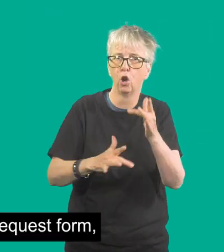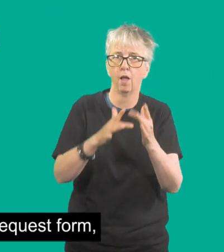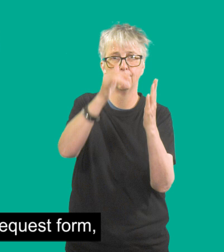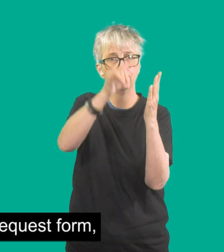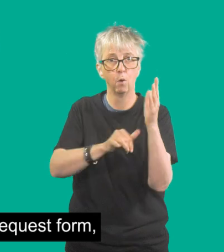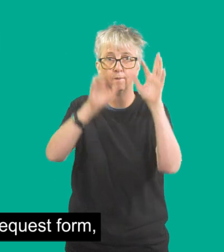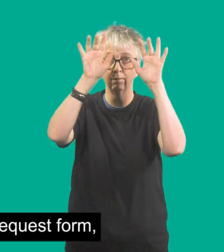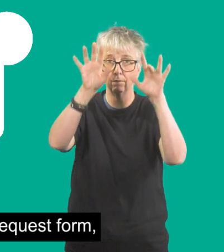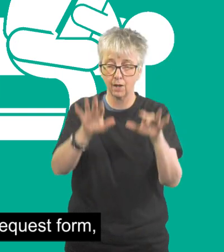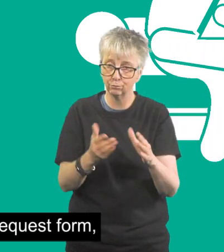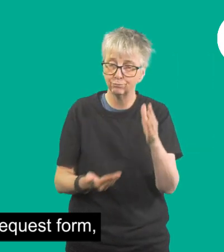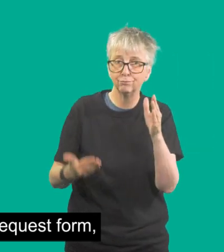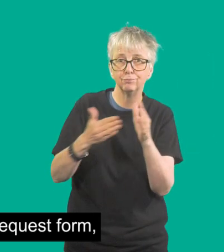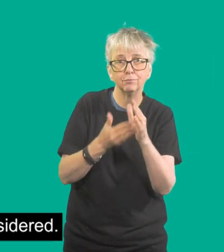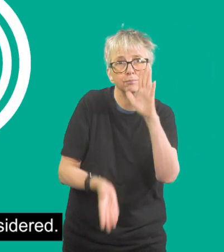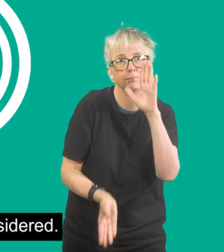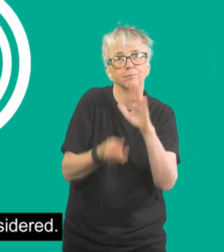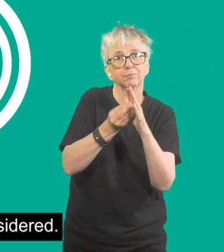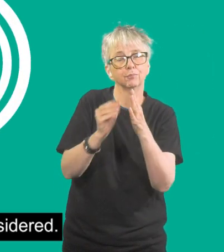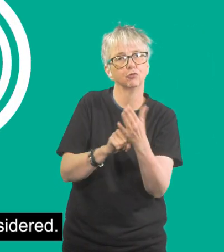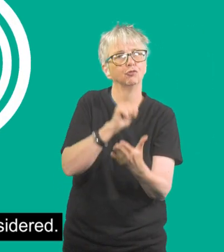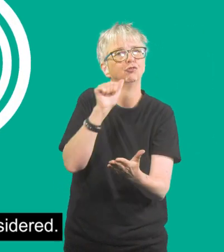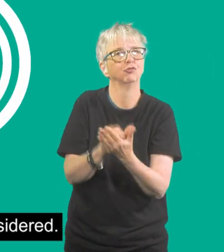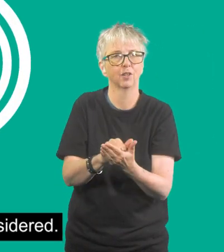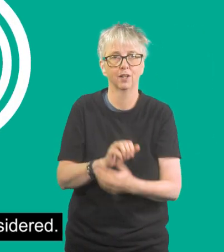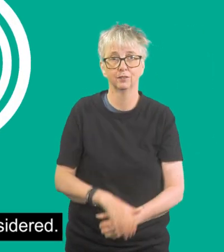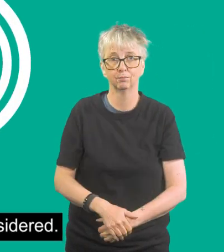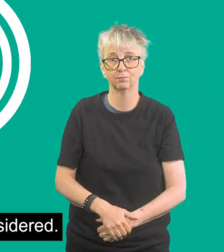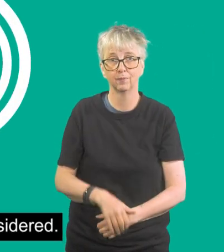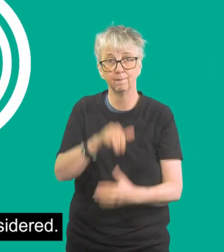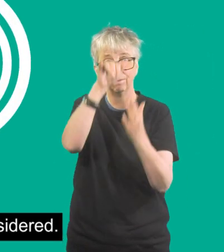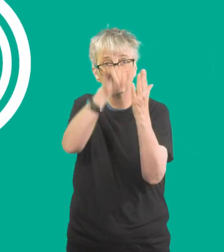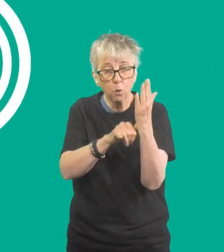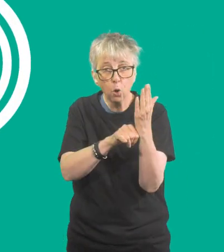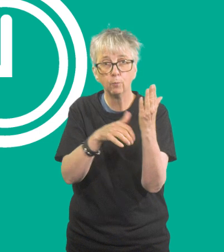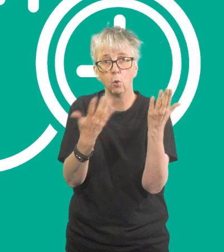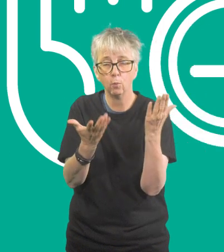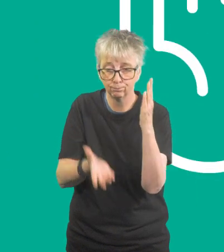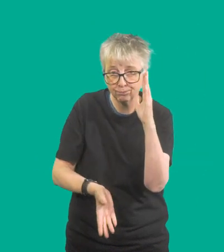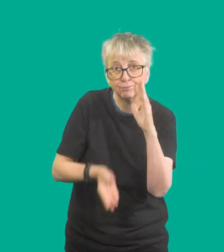by leads within the online request form, work proposal requests will not be considered.